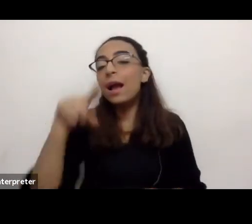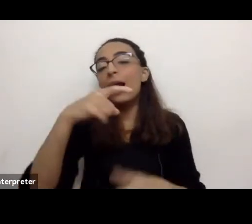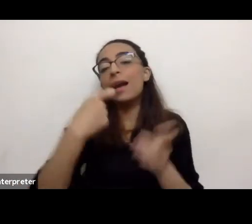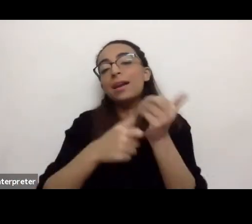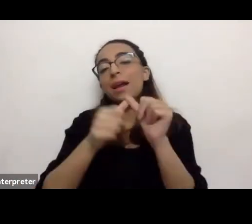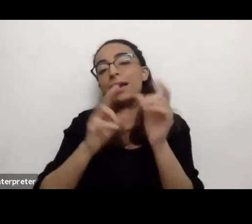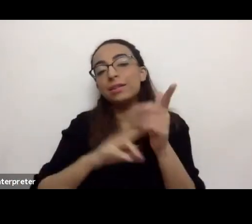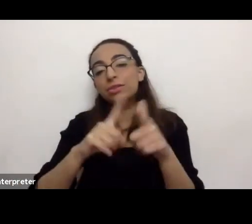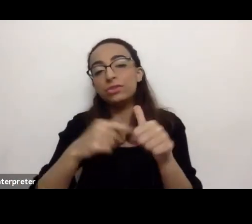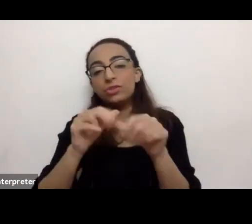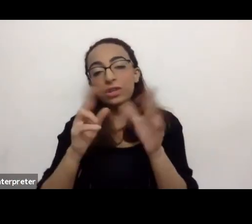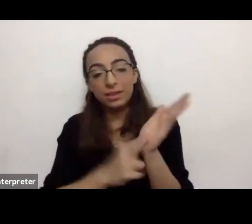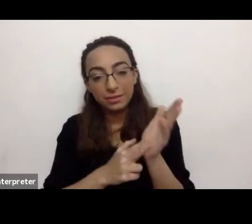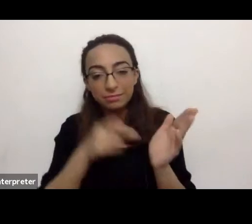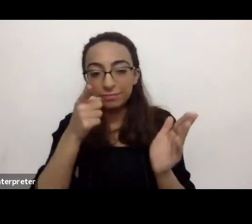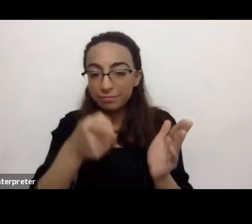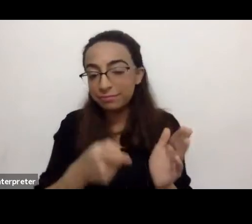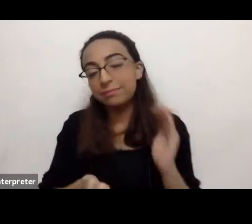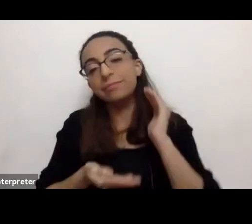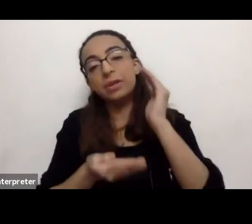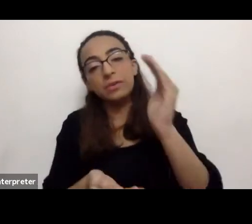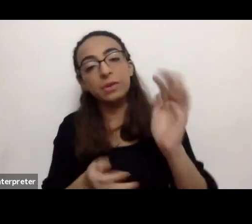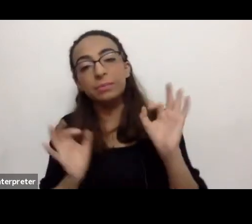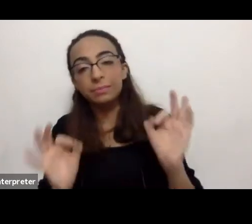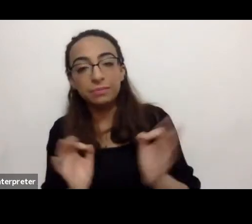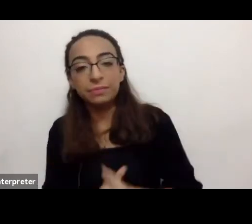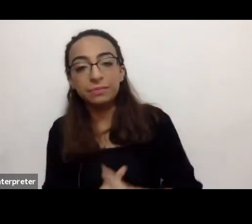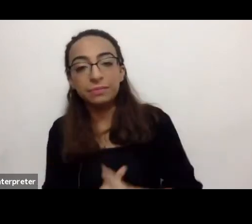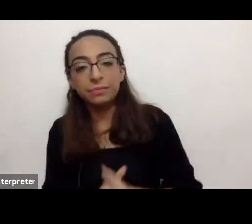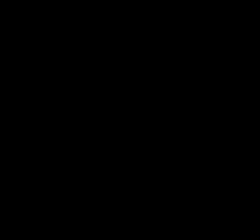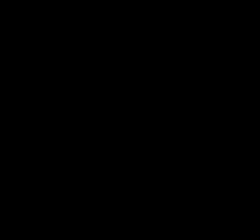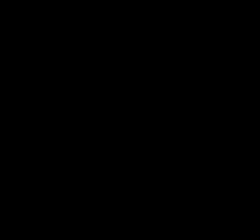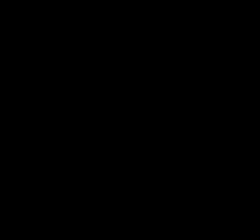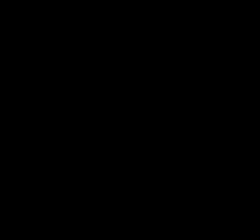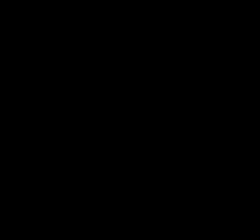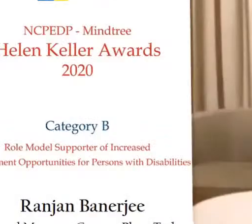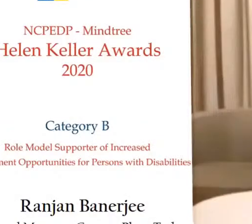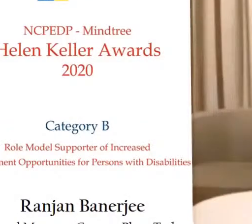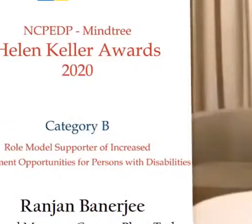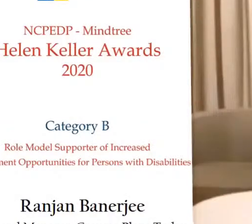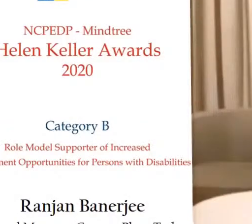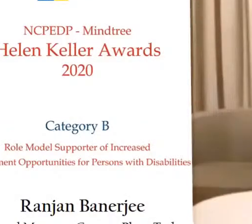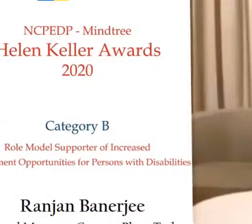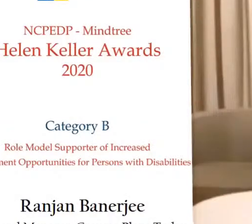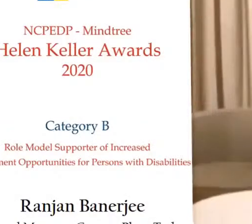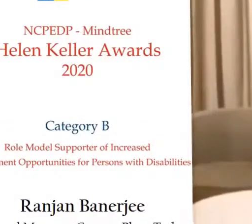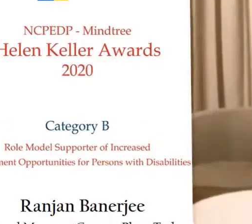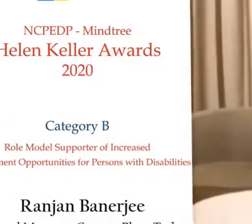Banerjee. Ladies and gentlemen, Mr. Ranjan Banerjee.